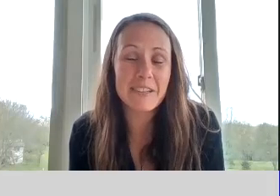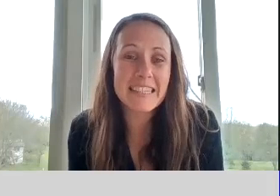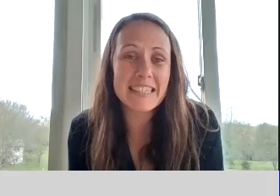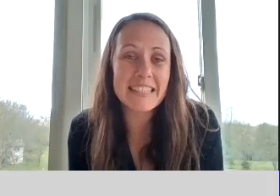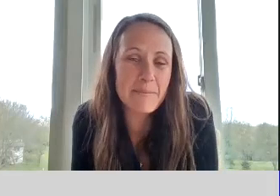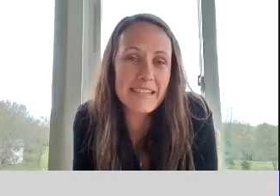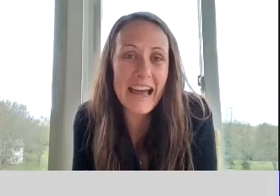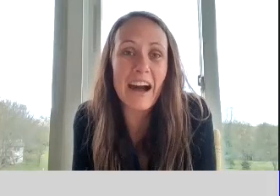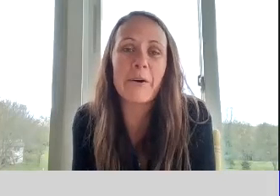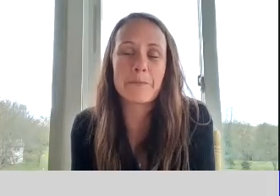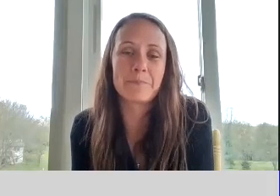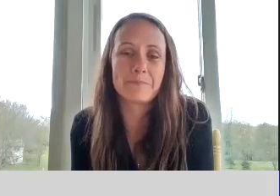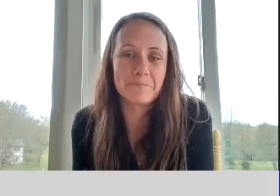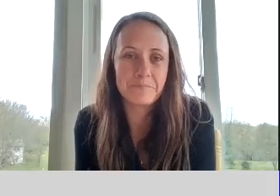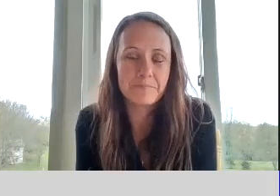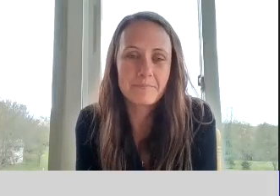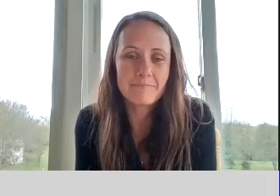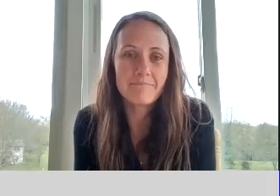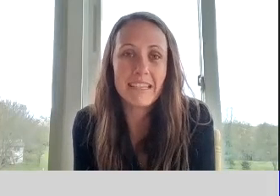Let's see what it's time to be now.